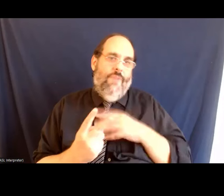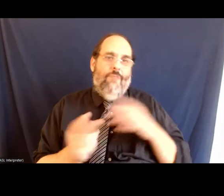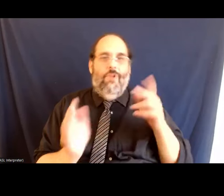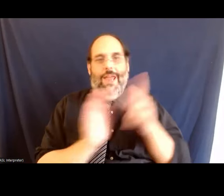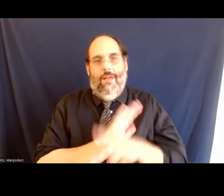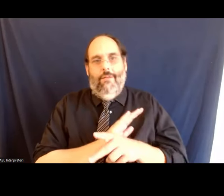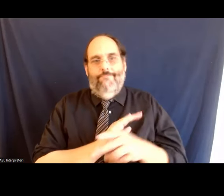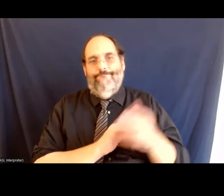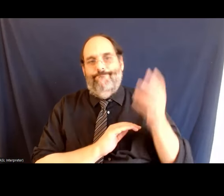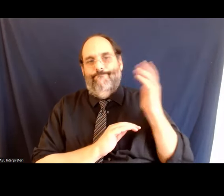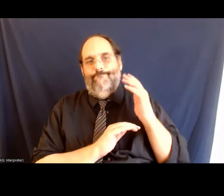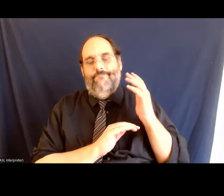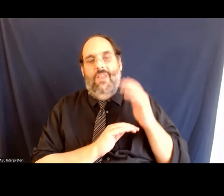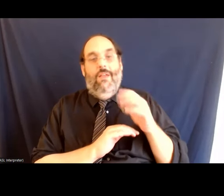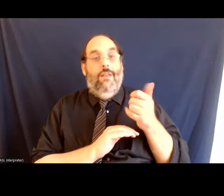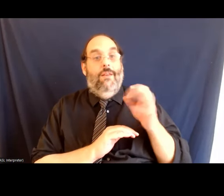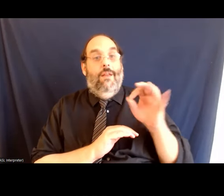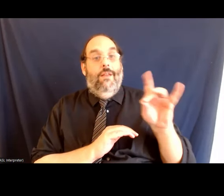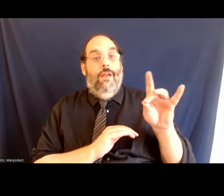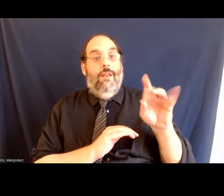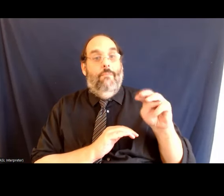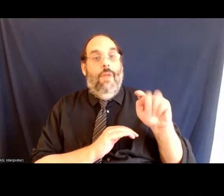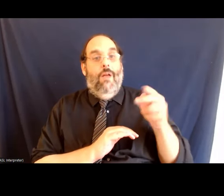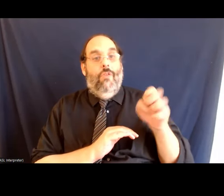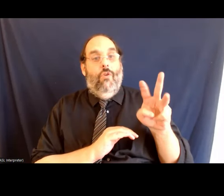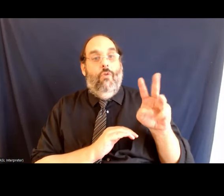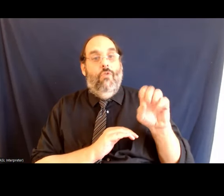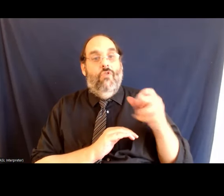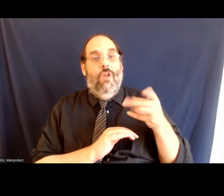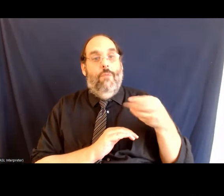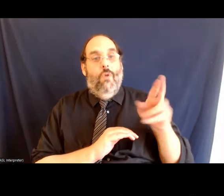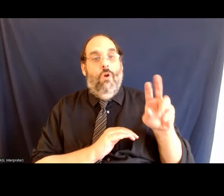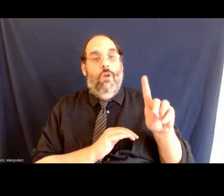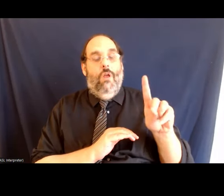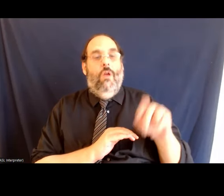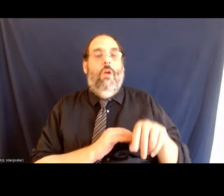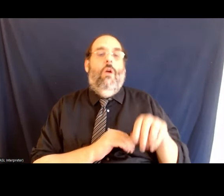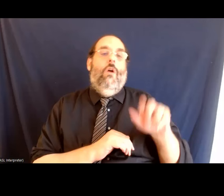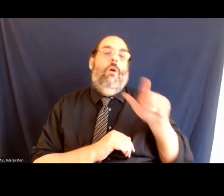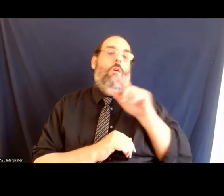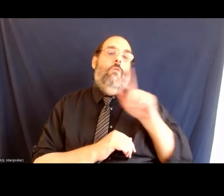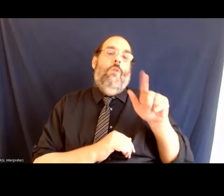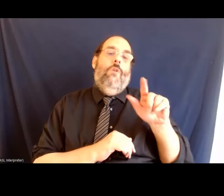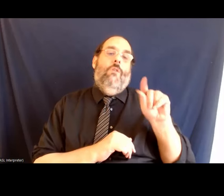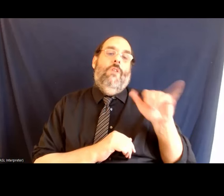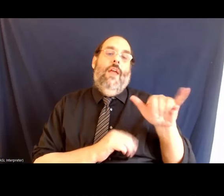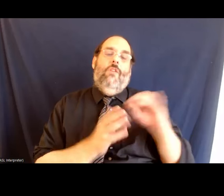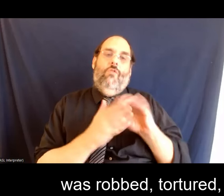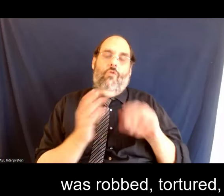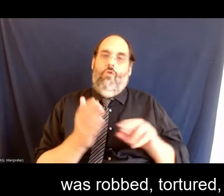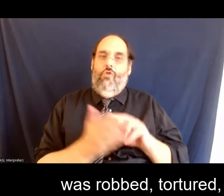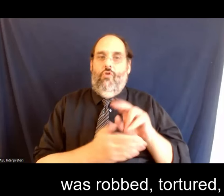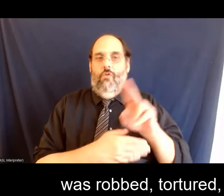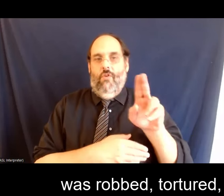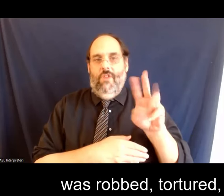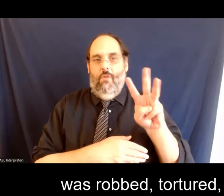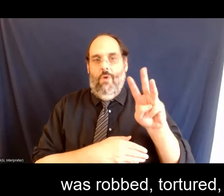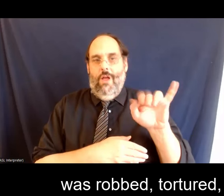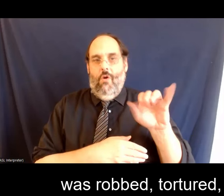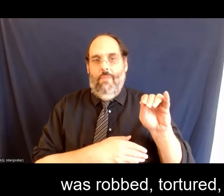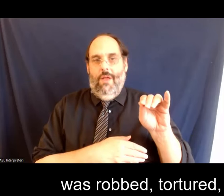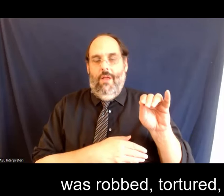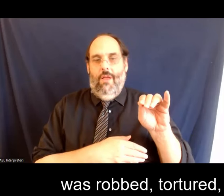In 1998, Matthew Shepard, a 21-year-old gay student at the University of Wyoming, was